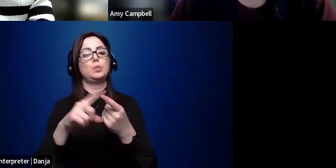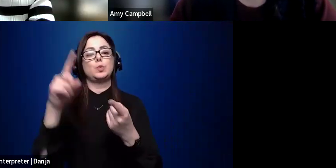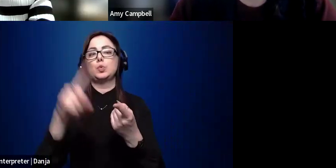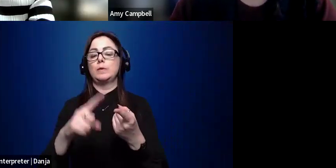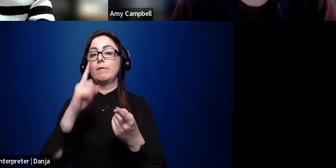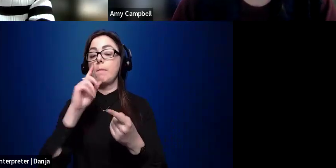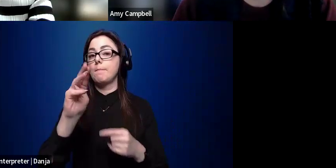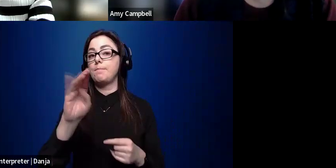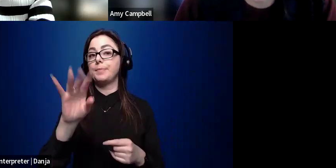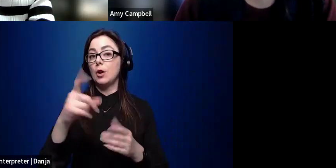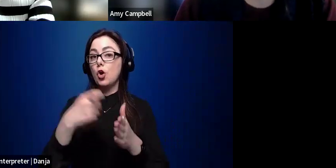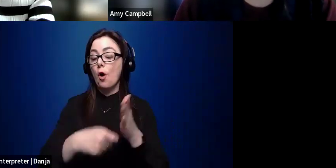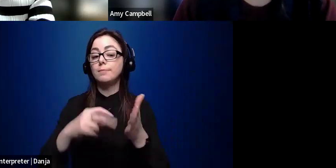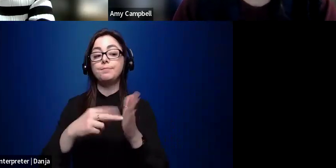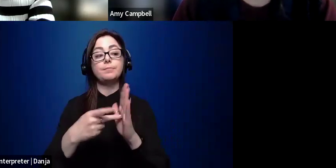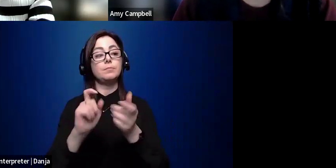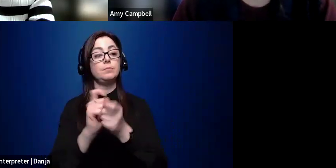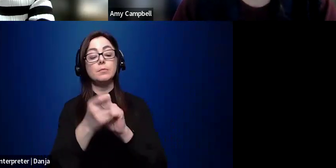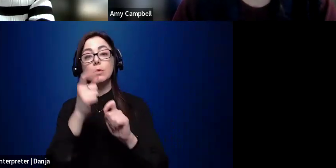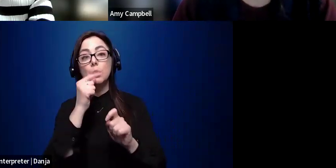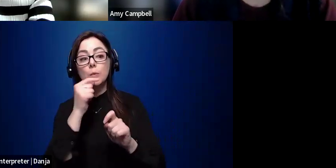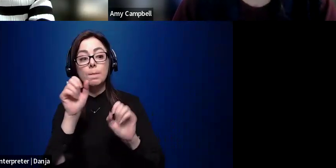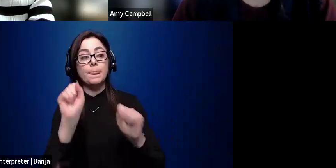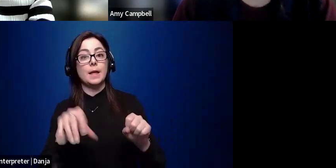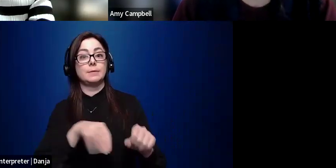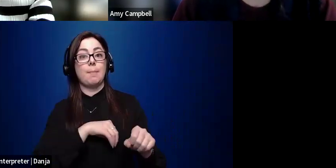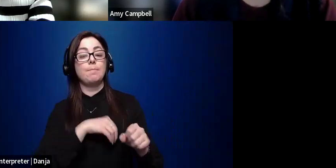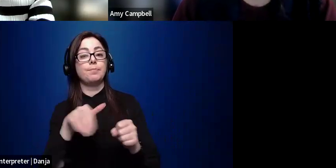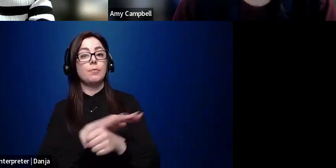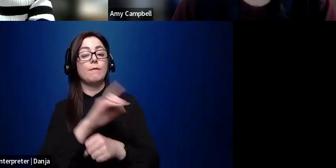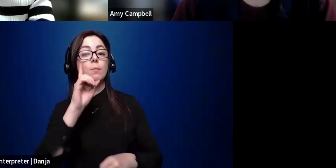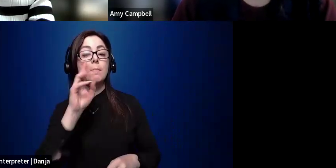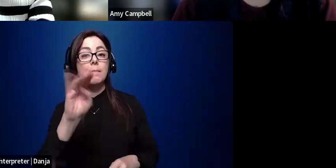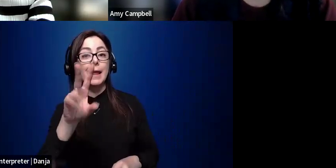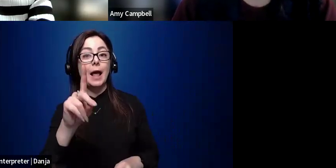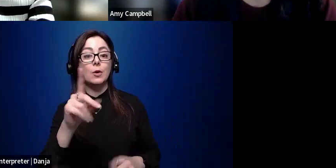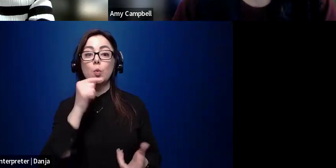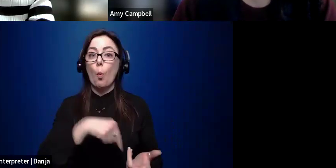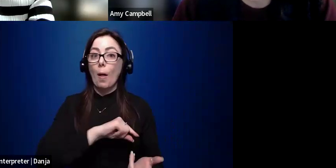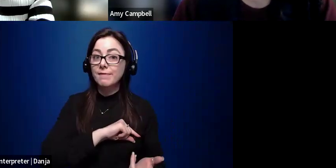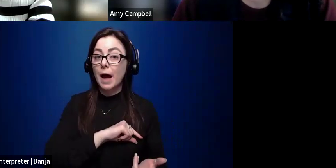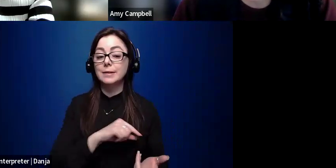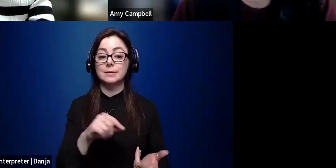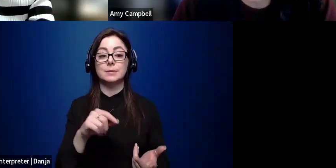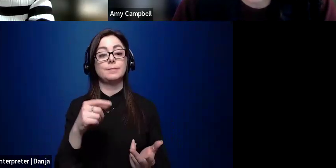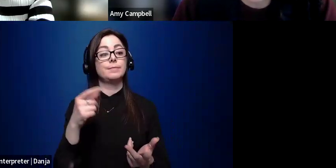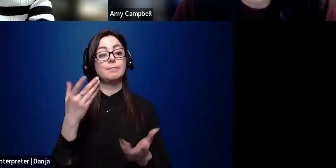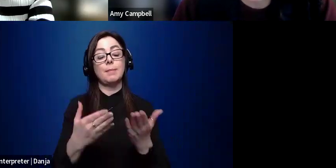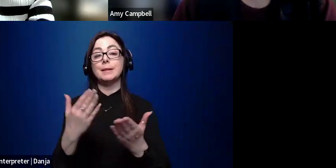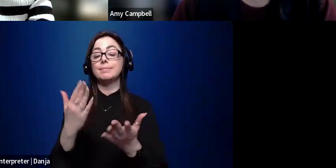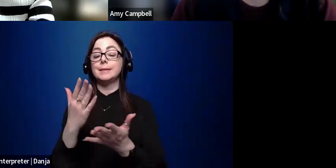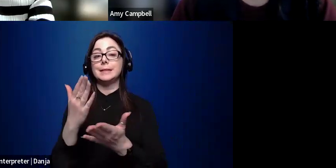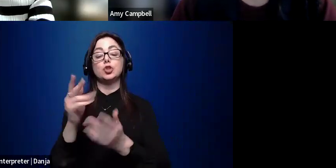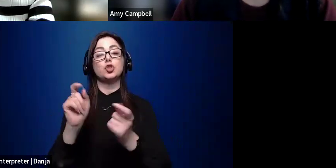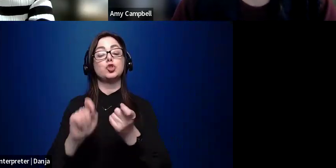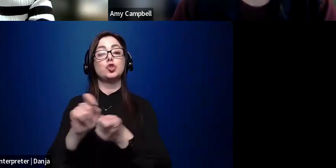talking about changing who can get into Medicaid. It can make it harder to get in. You could stop covering some groups of